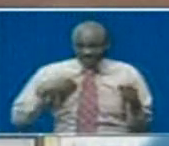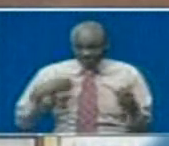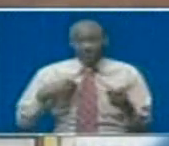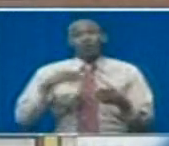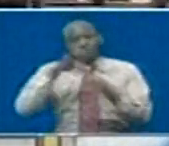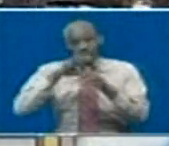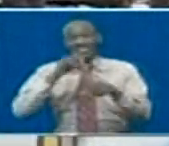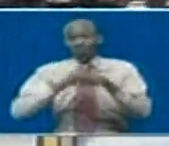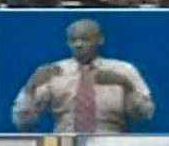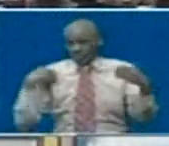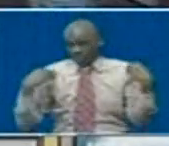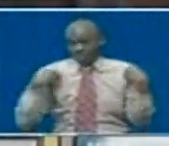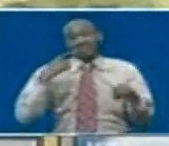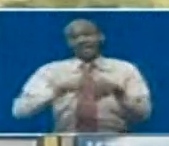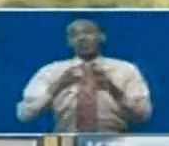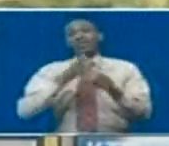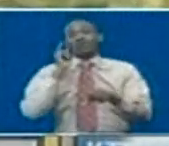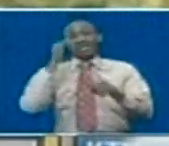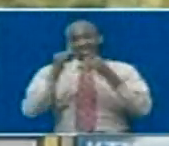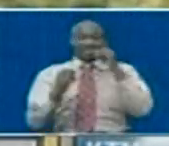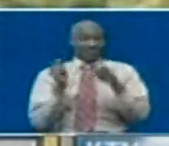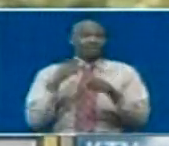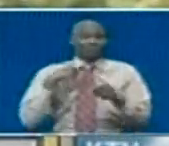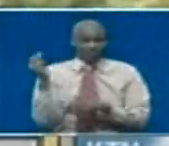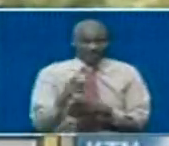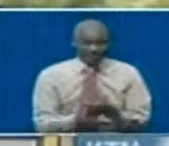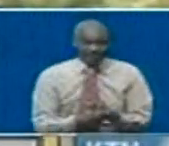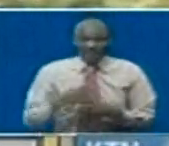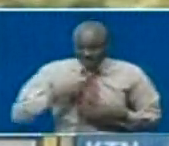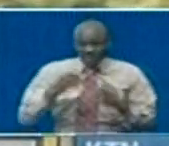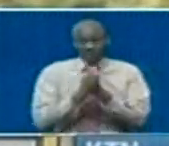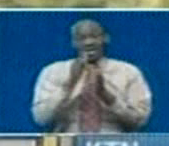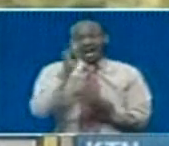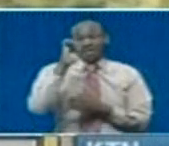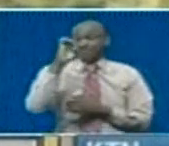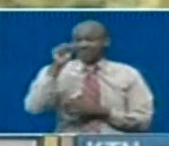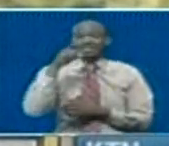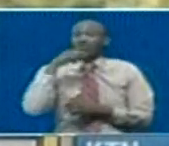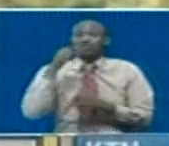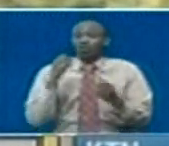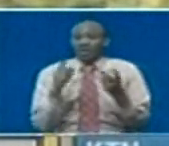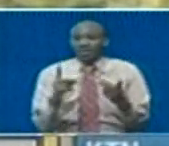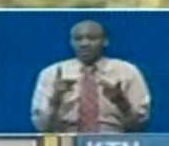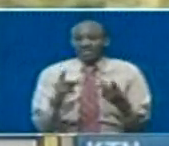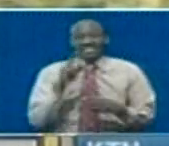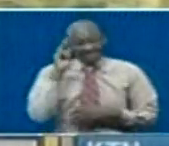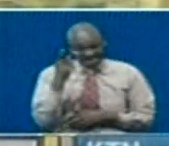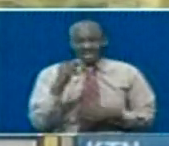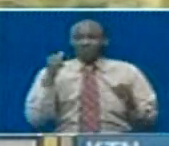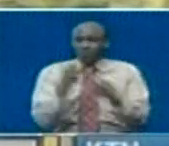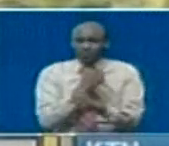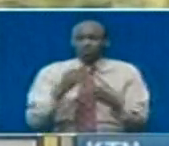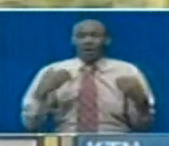voters by withdrawing at the last minute. IEBC and myself have saved money, and the country is better off with that. The second thing is that you cannot